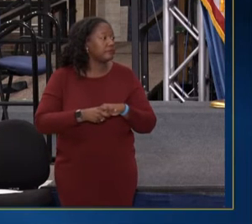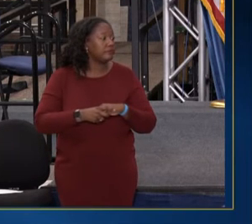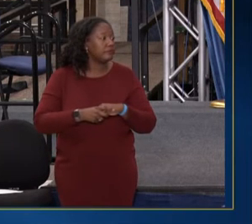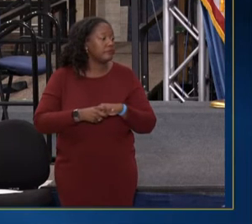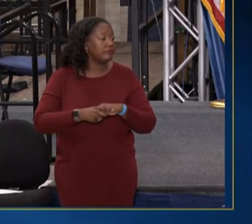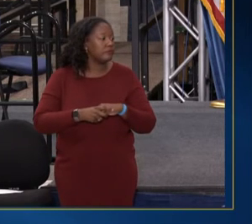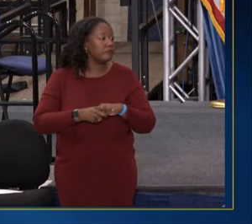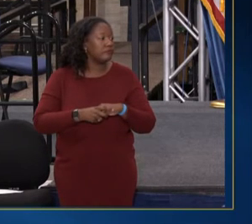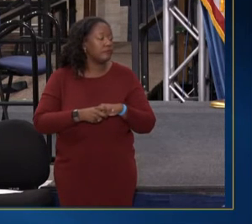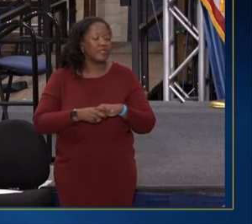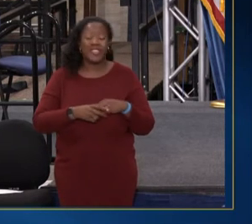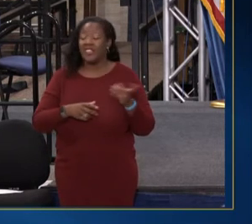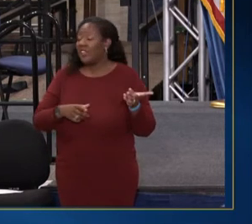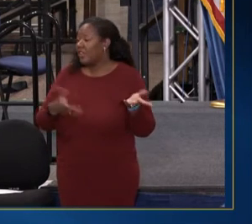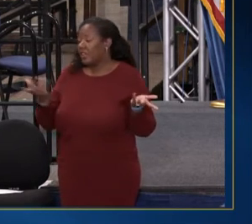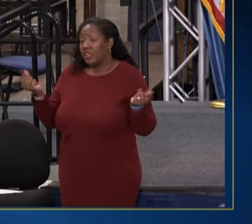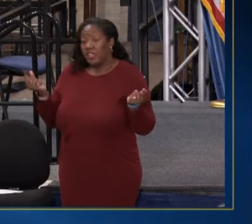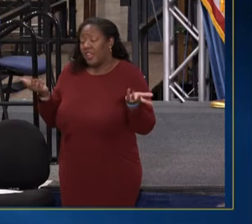You just muscle through.